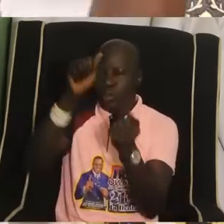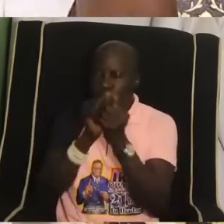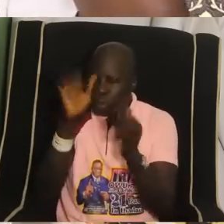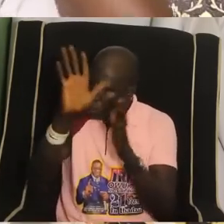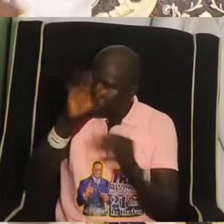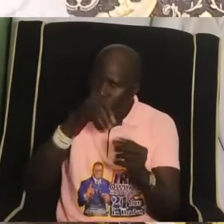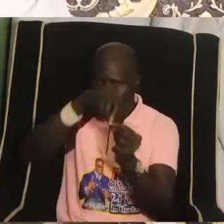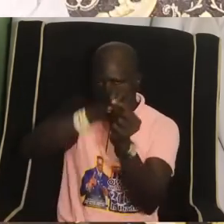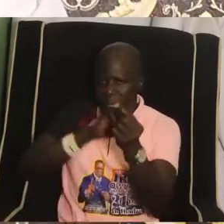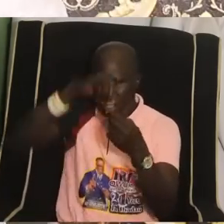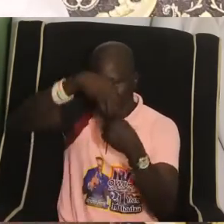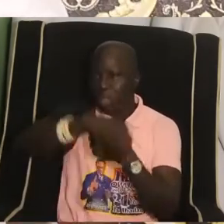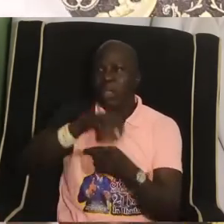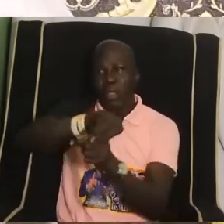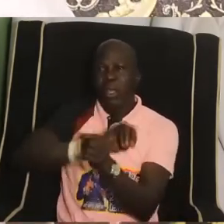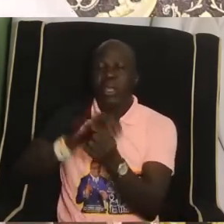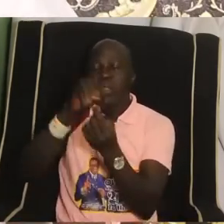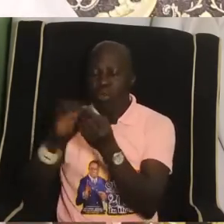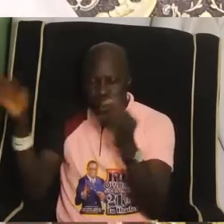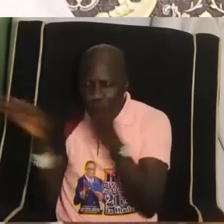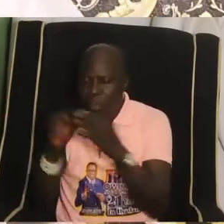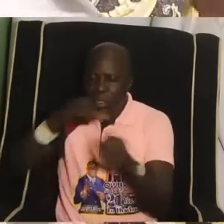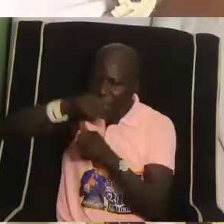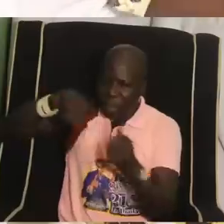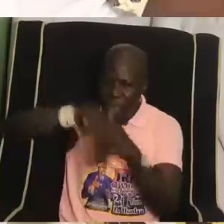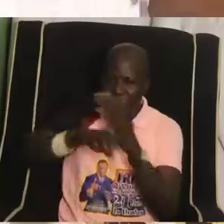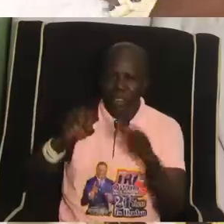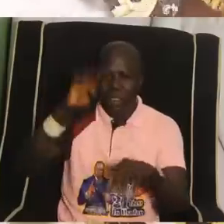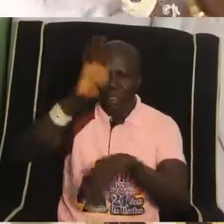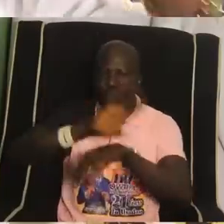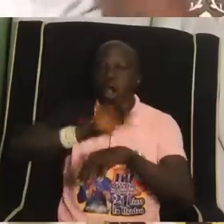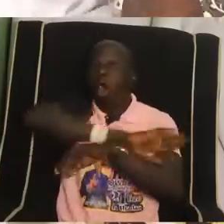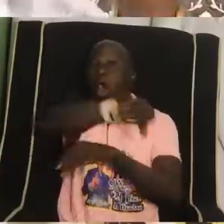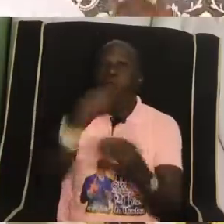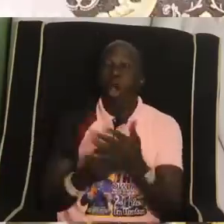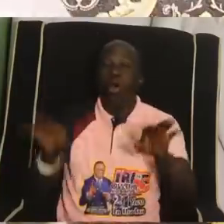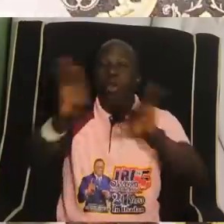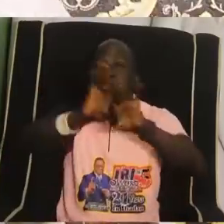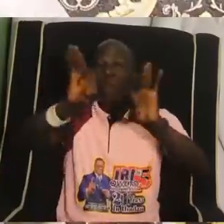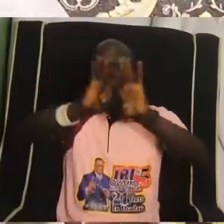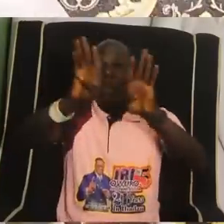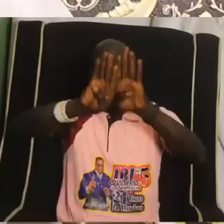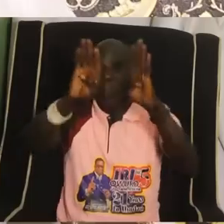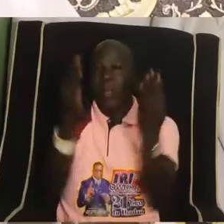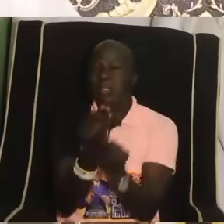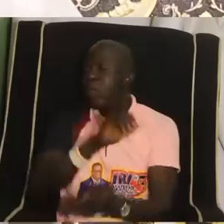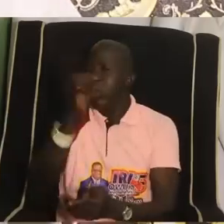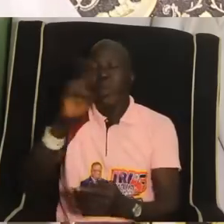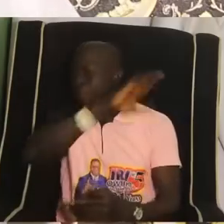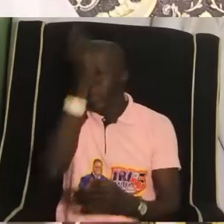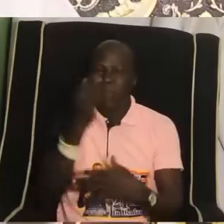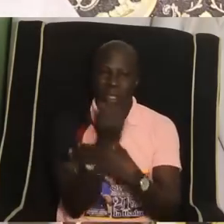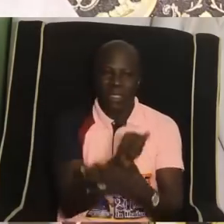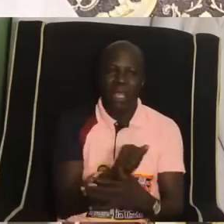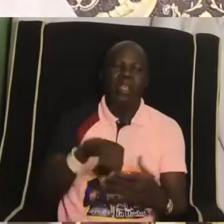banana. You meet an answer in the church. All our branches. Where you not share all. They